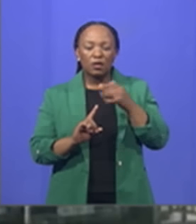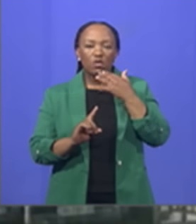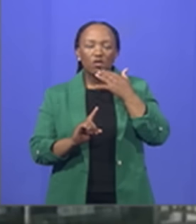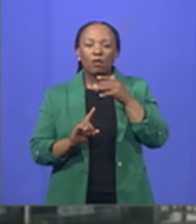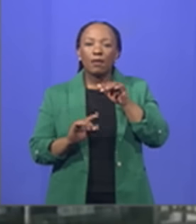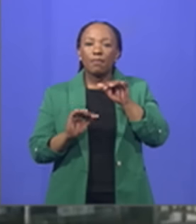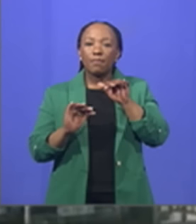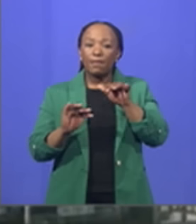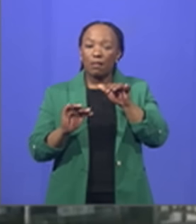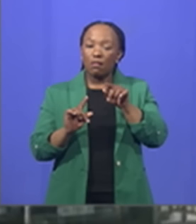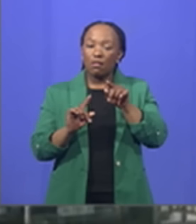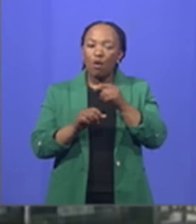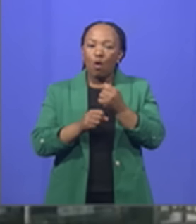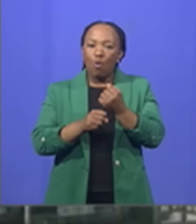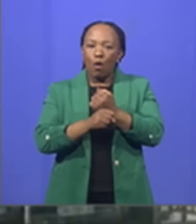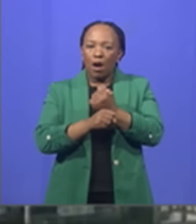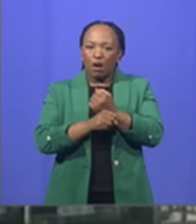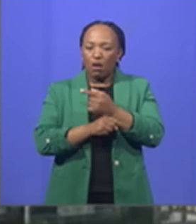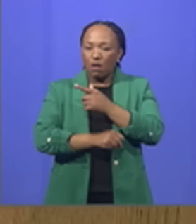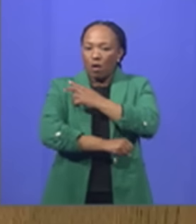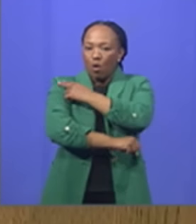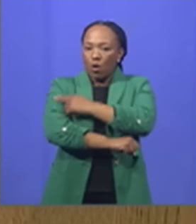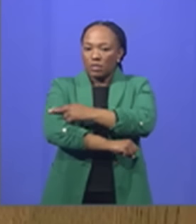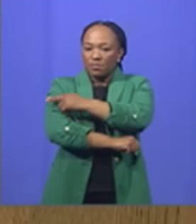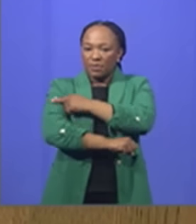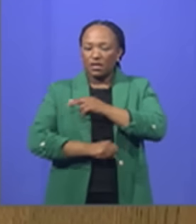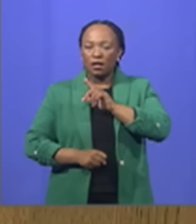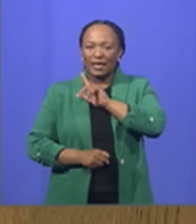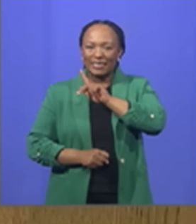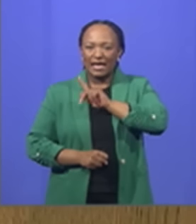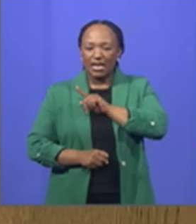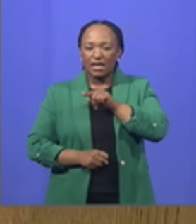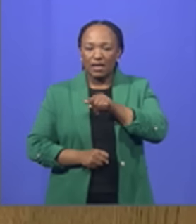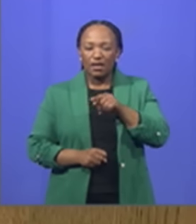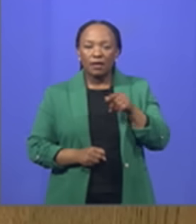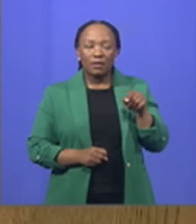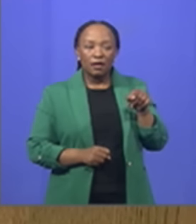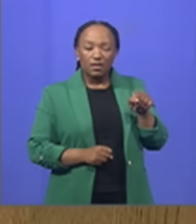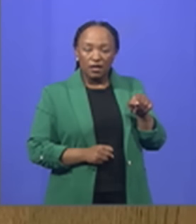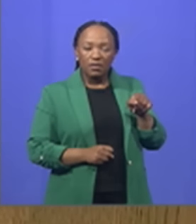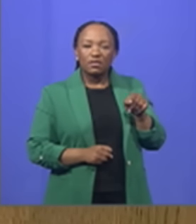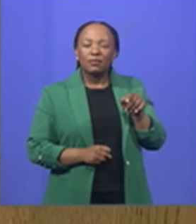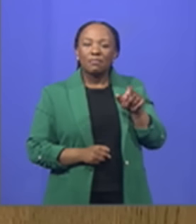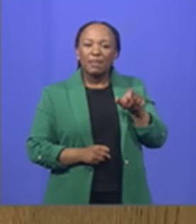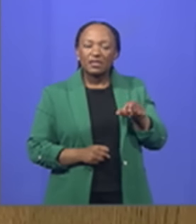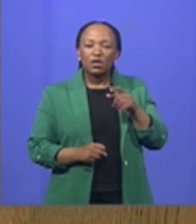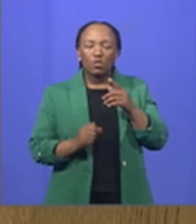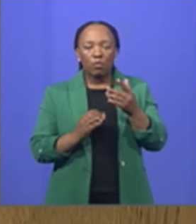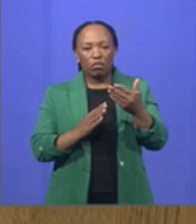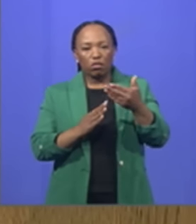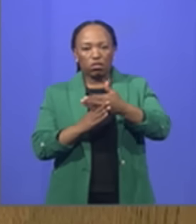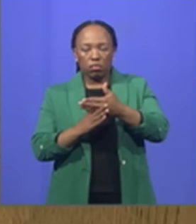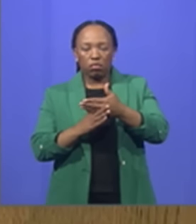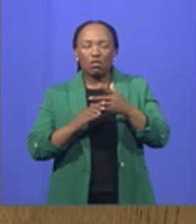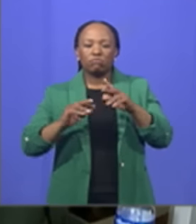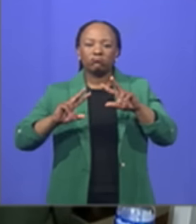maphelo ka maokelong a mmušo ka KwaZulu-Natal a hlohleleditše gore monamodi wa maphelo a nyakišiše bothata